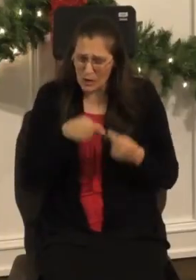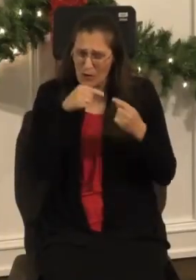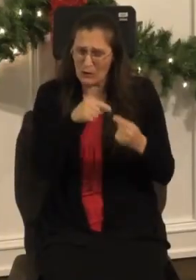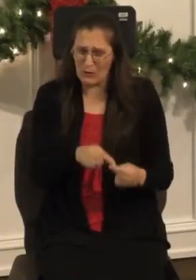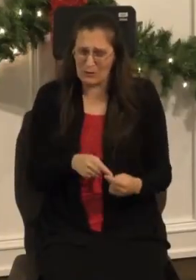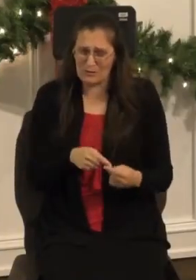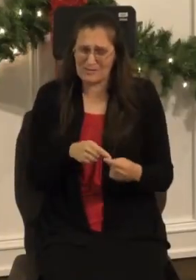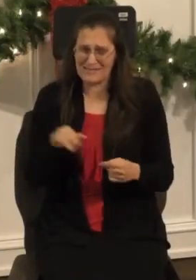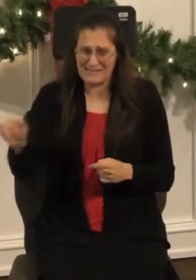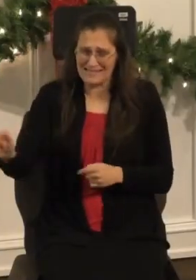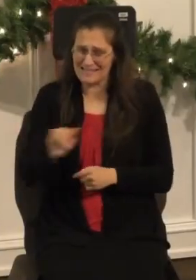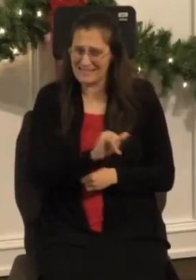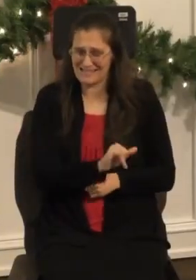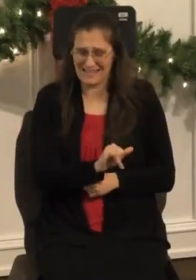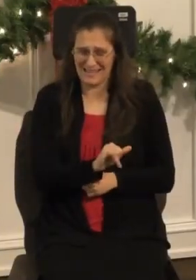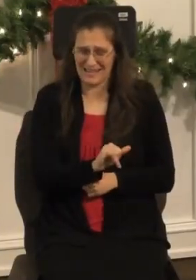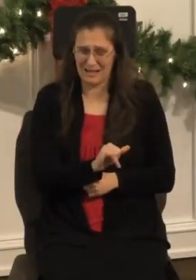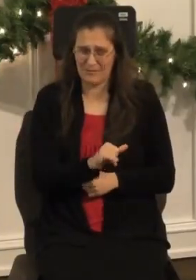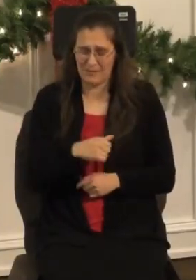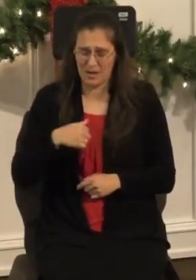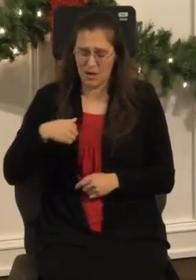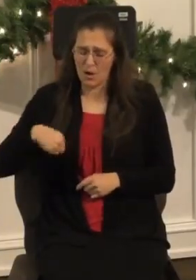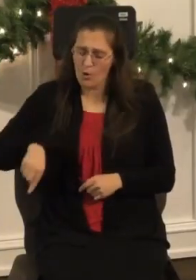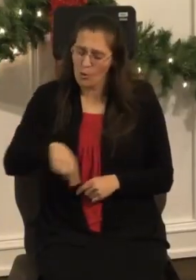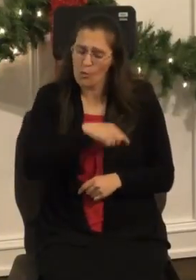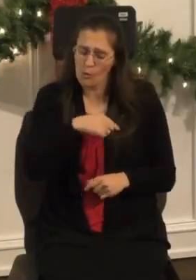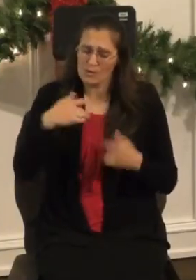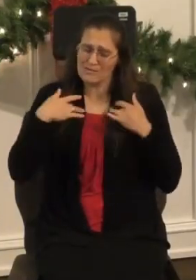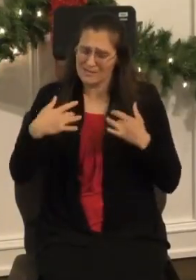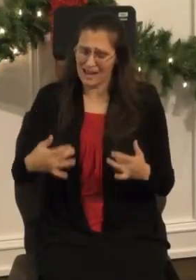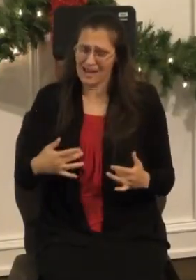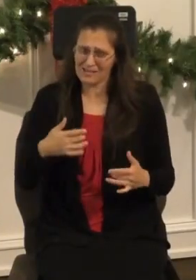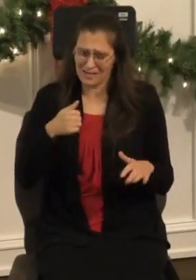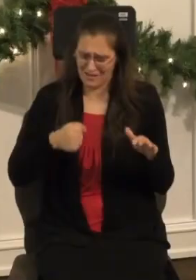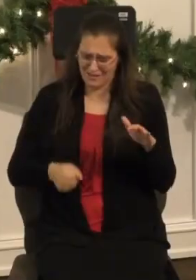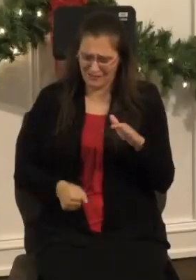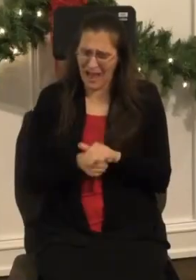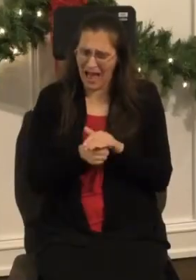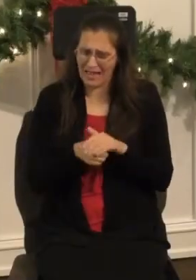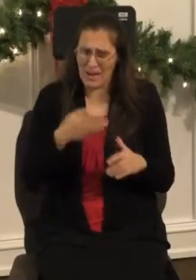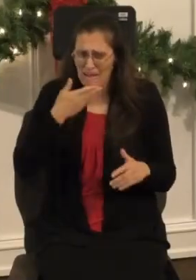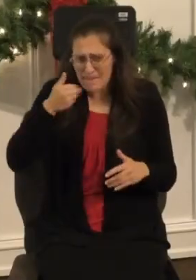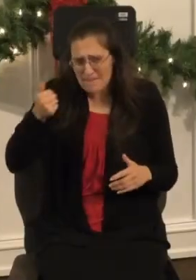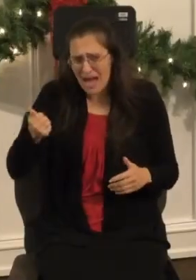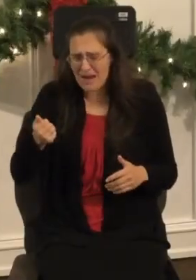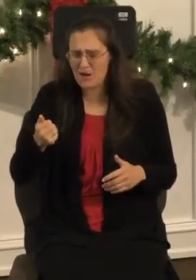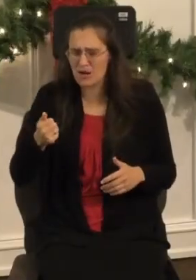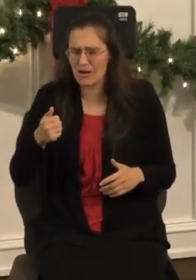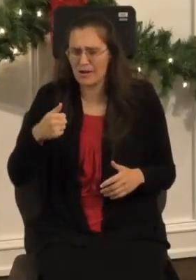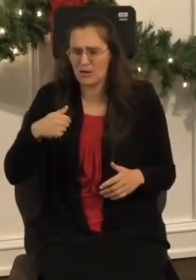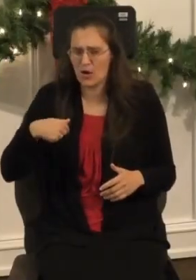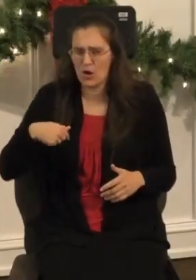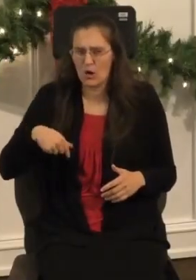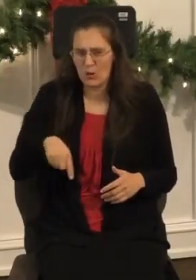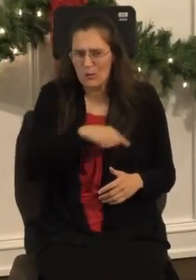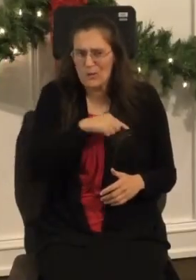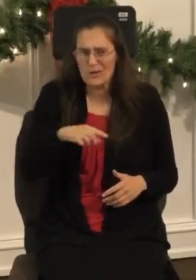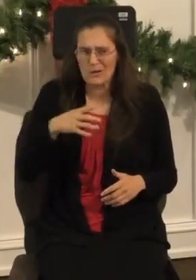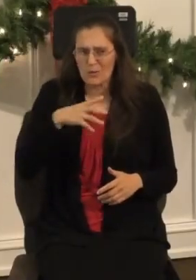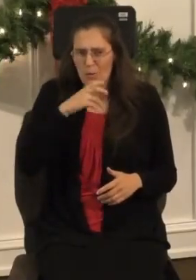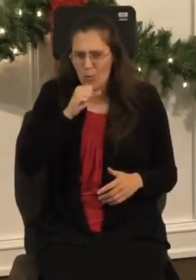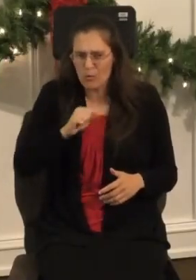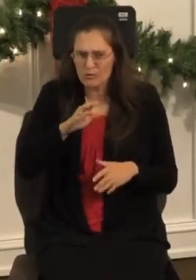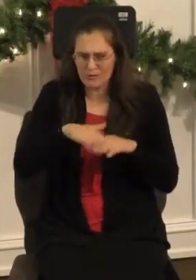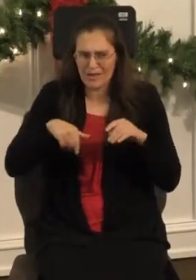a little better, and we may have different things that we're dealing with, and, we're all older than you all, but I want to tell you,